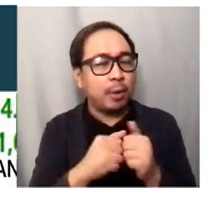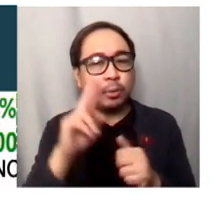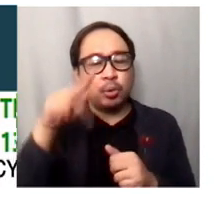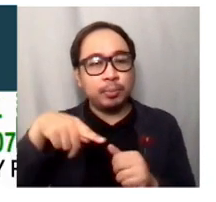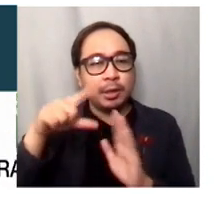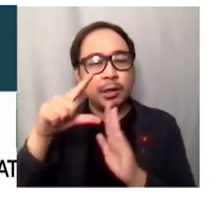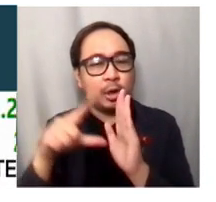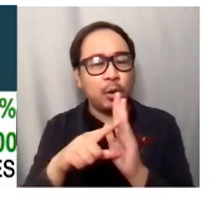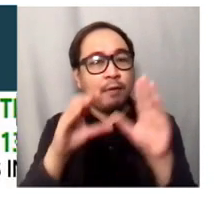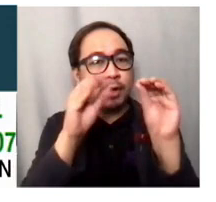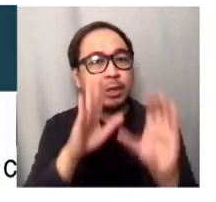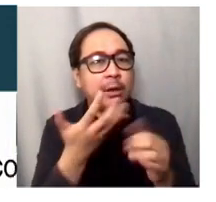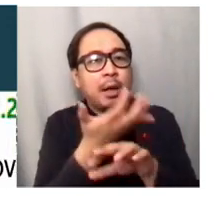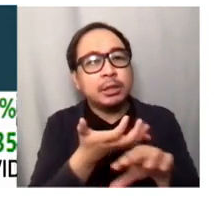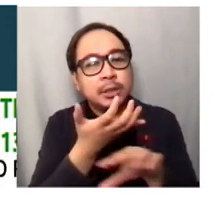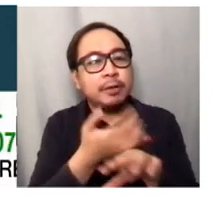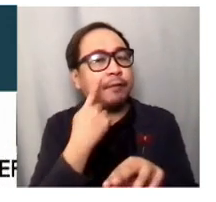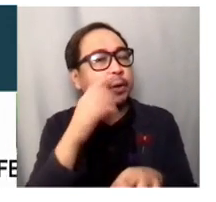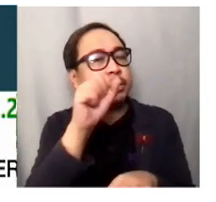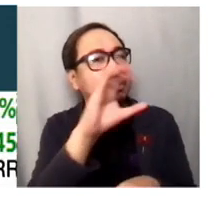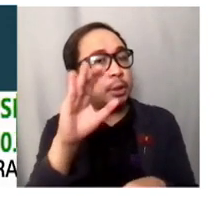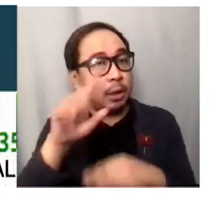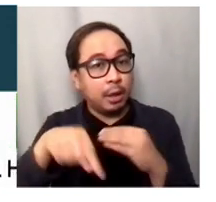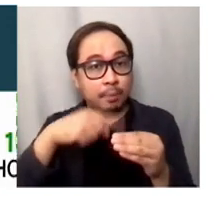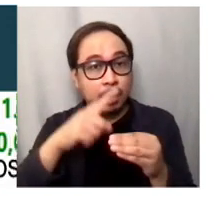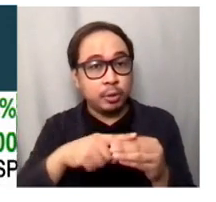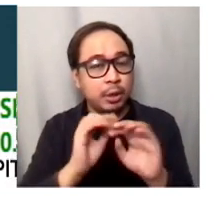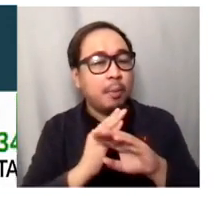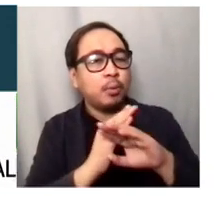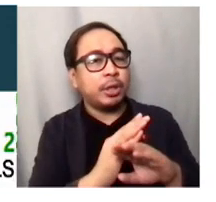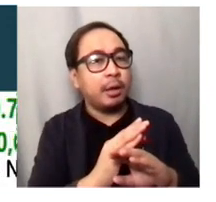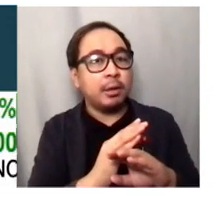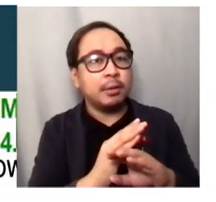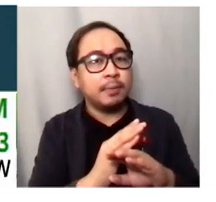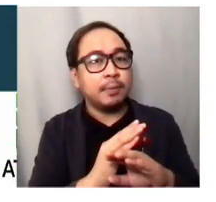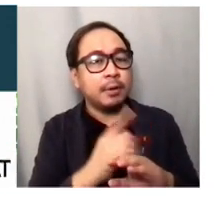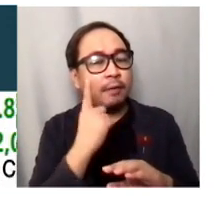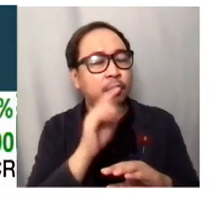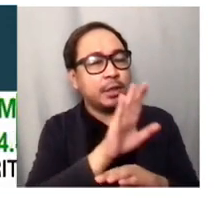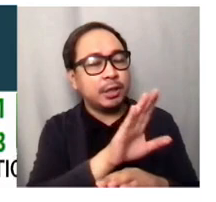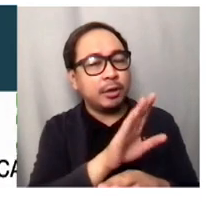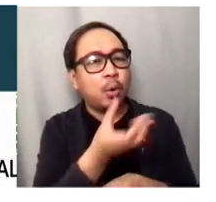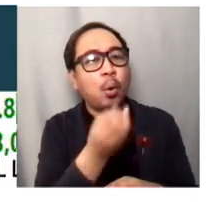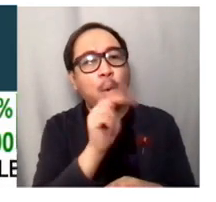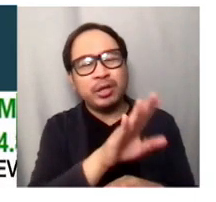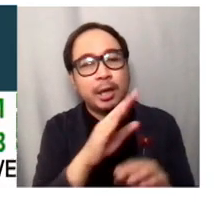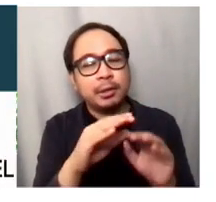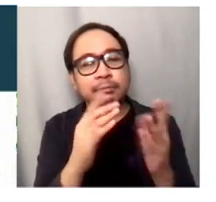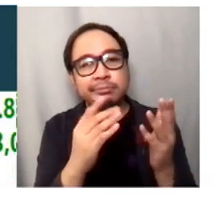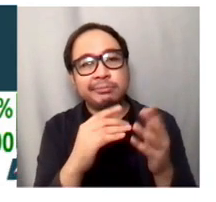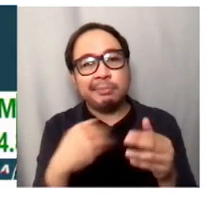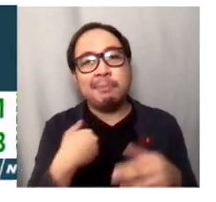is now appealing to the Supreme Court, basically to protect its own. May I ask you,